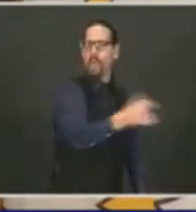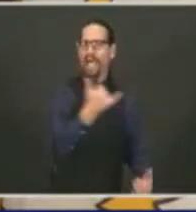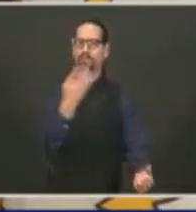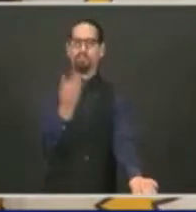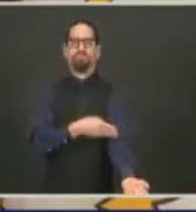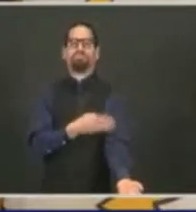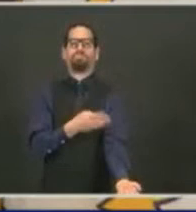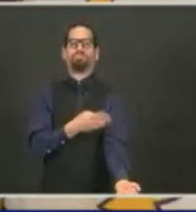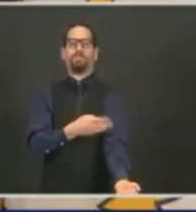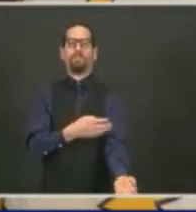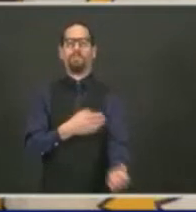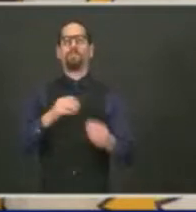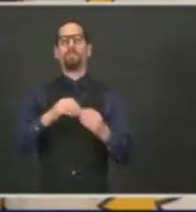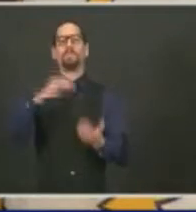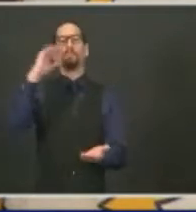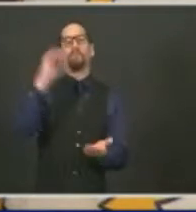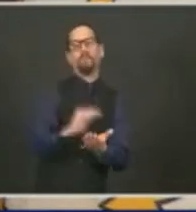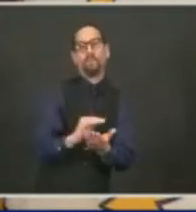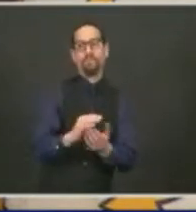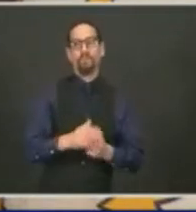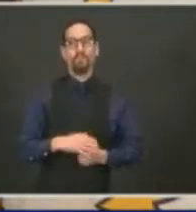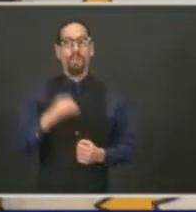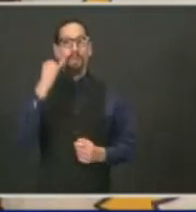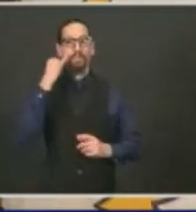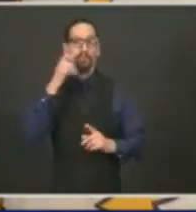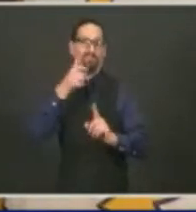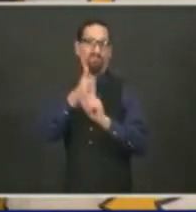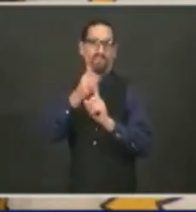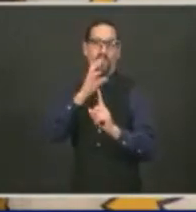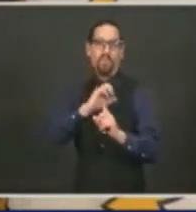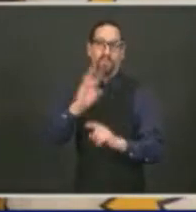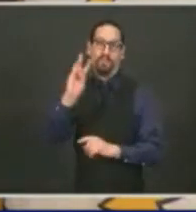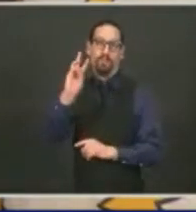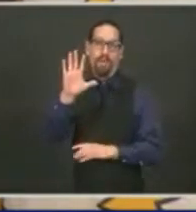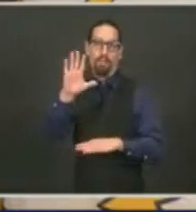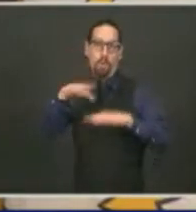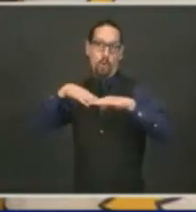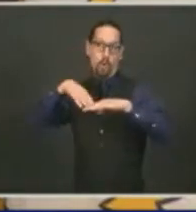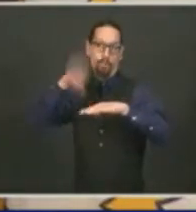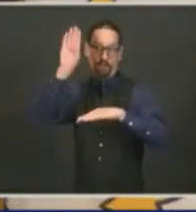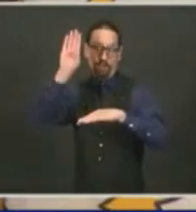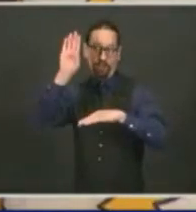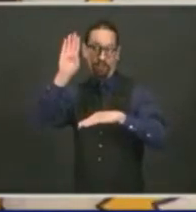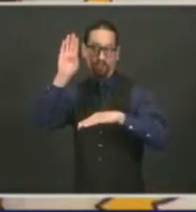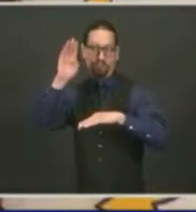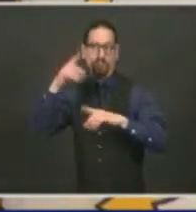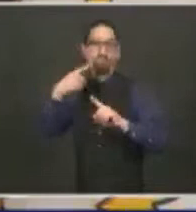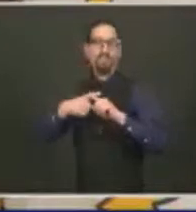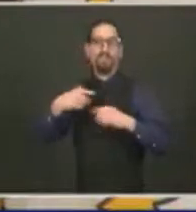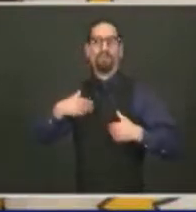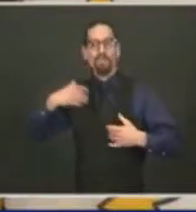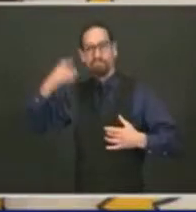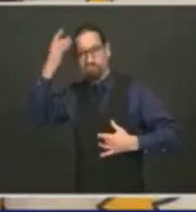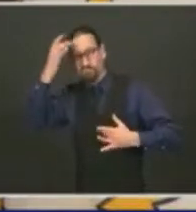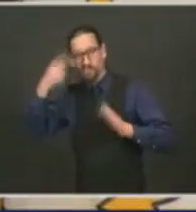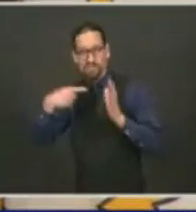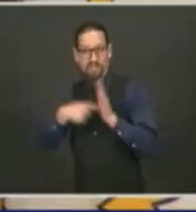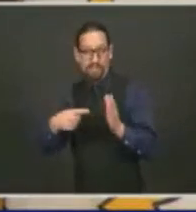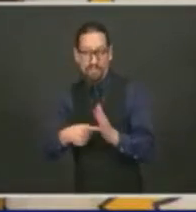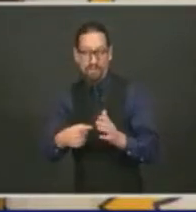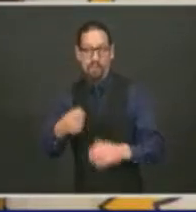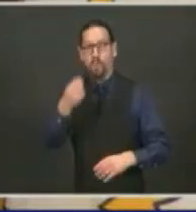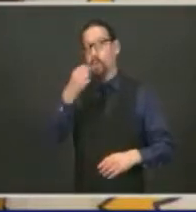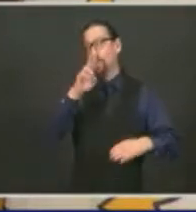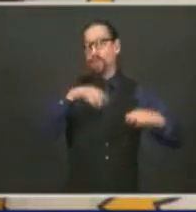over 65 and you have symptoms, or you're below 65 and have some of those chronic health conditions that we talked about that put you at